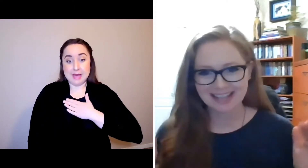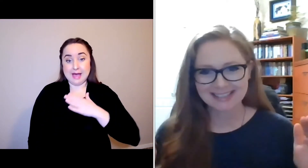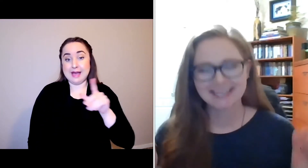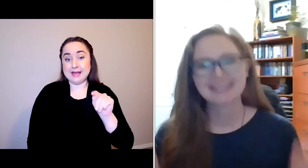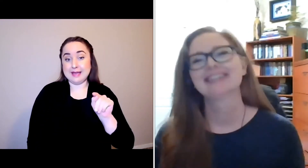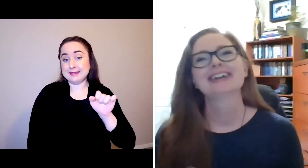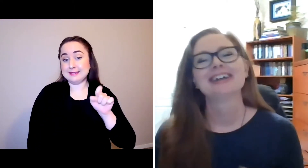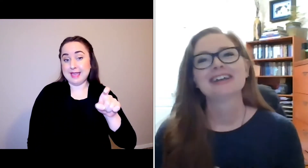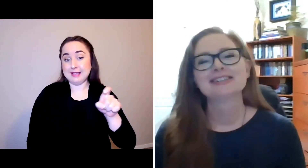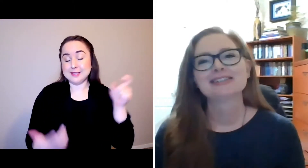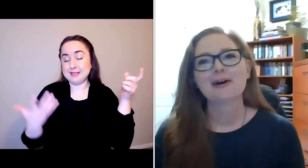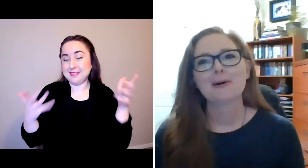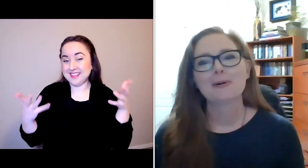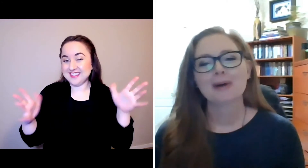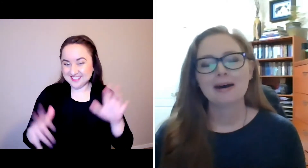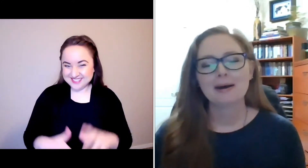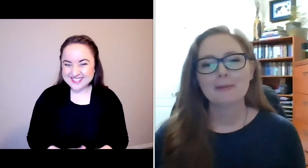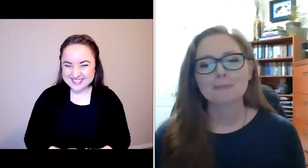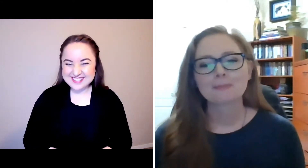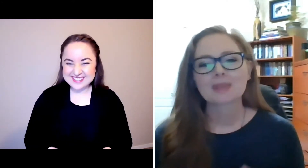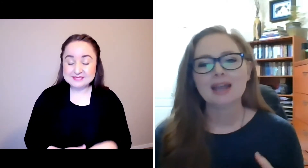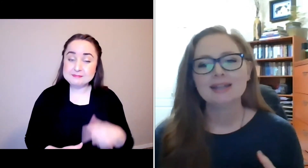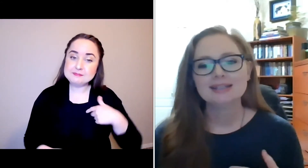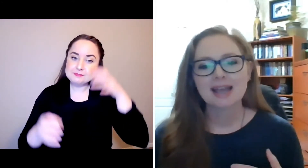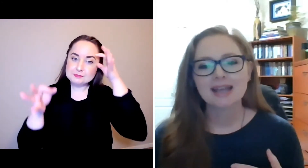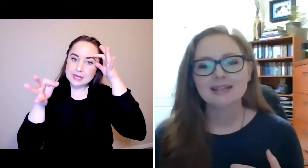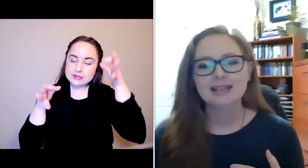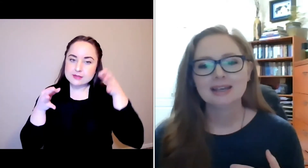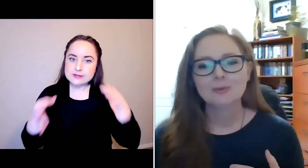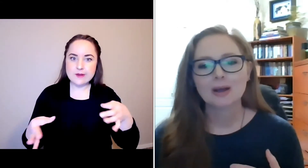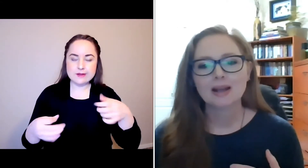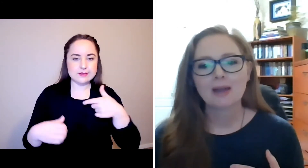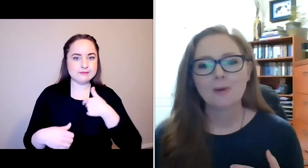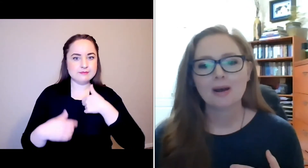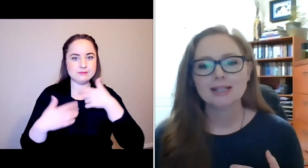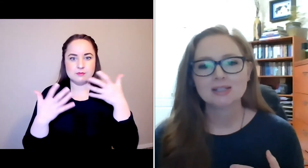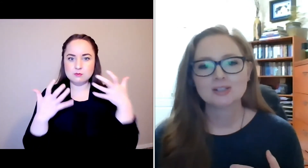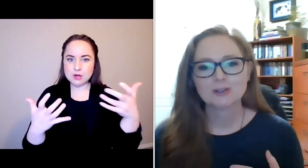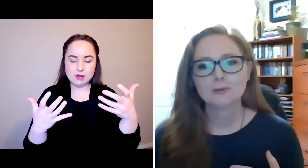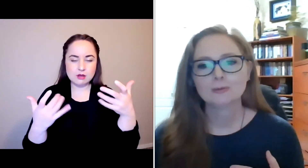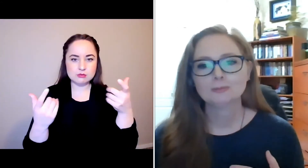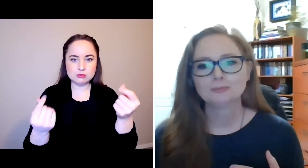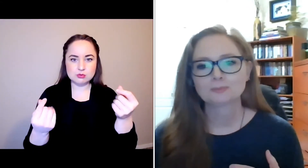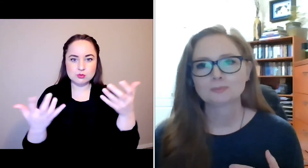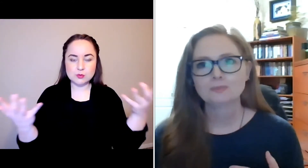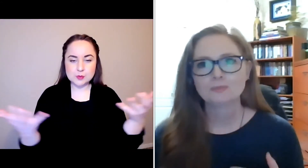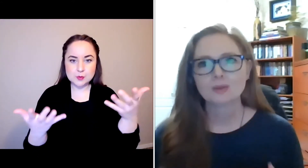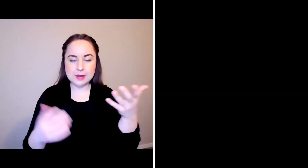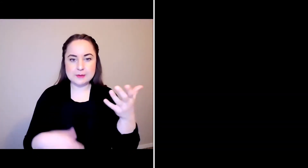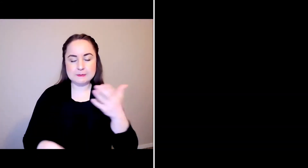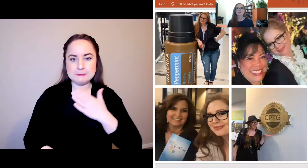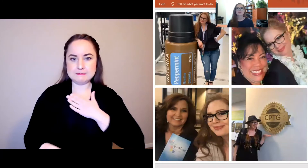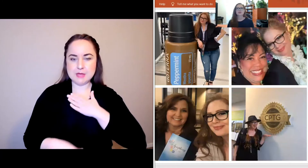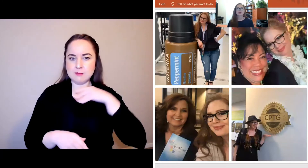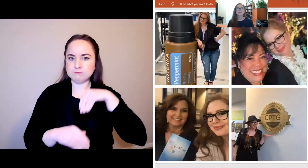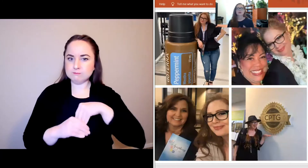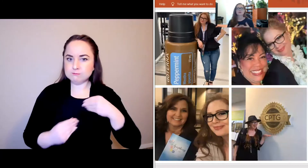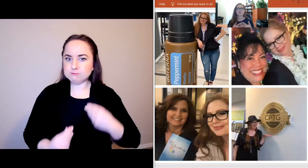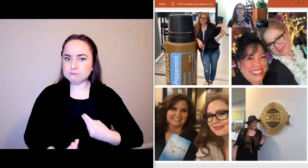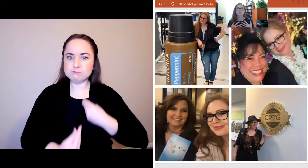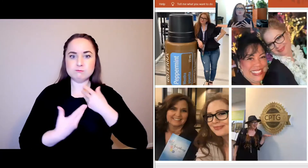and that's it. So I decided that what I wanted to do was